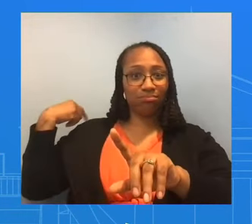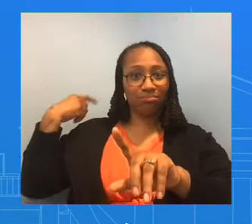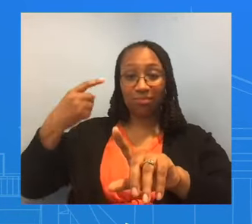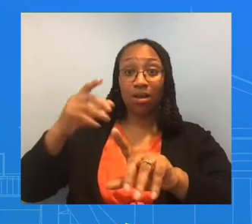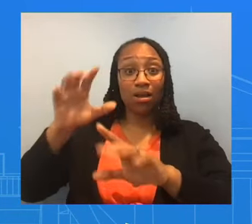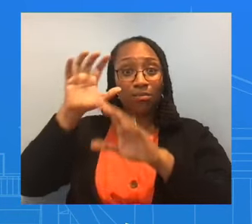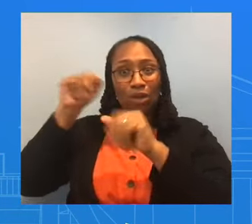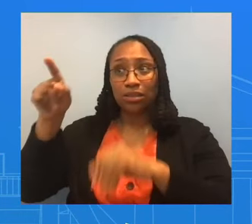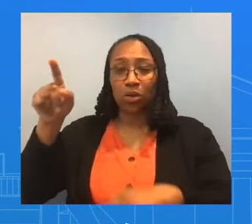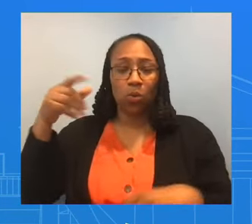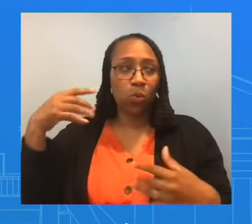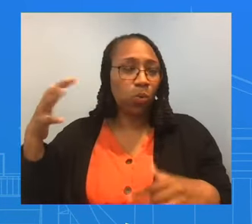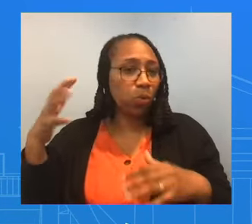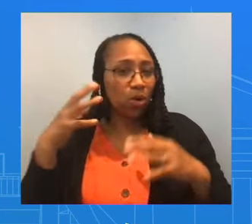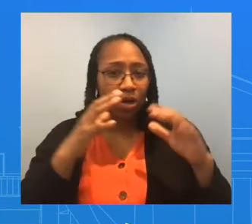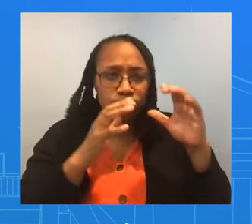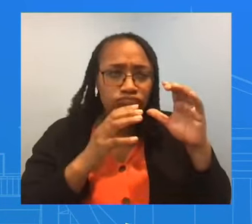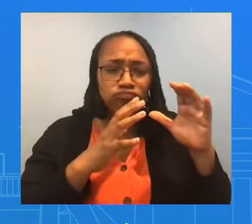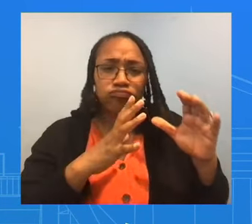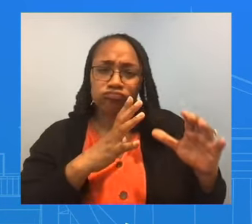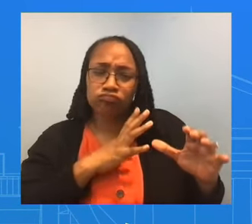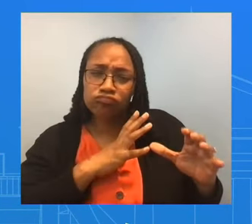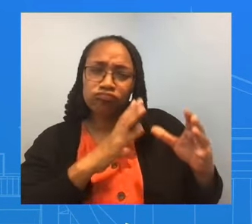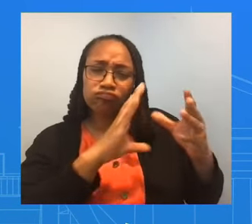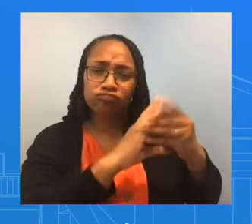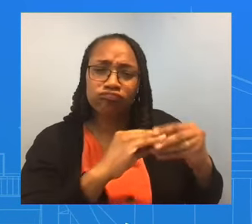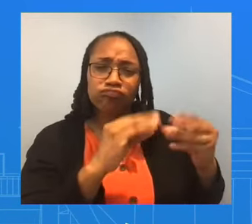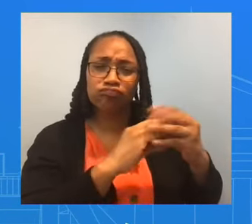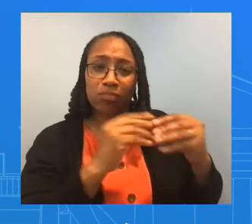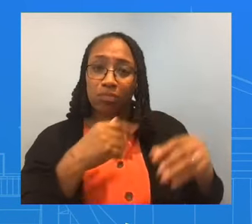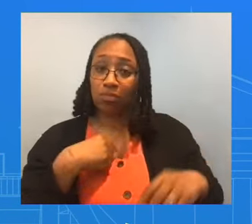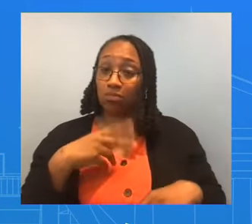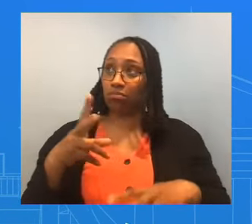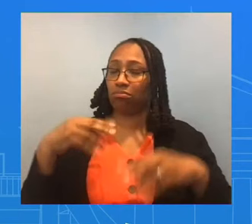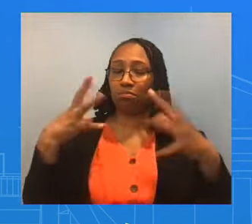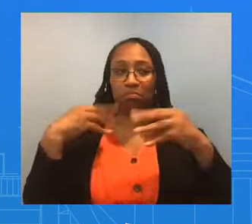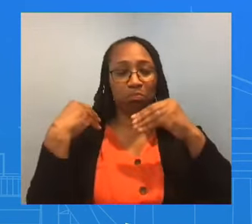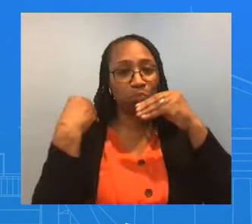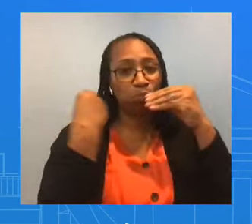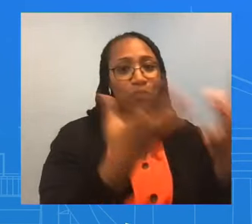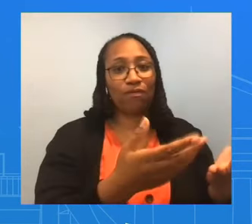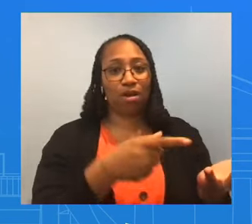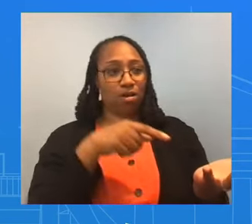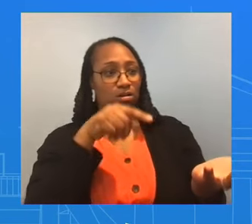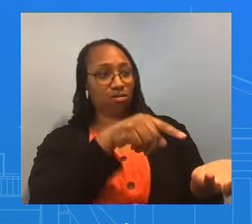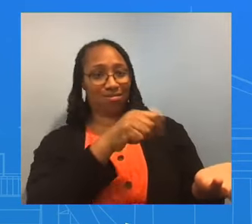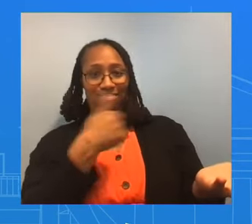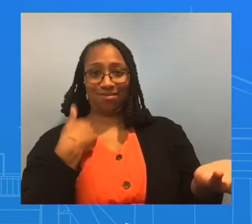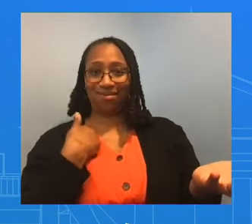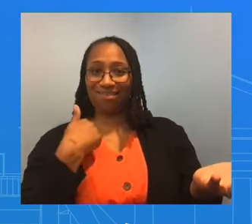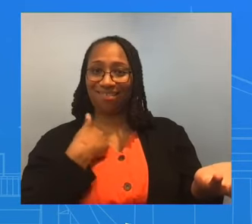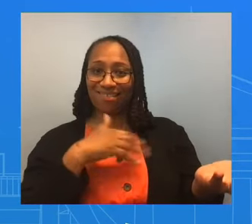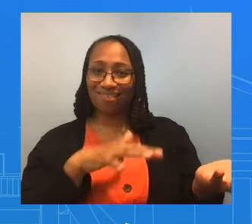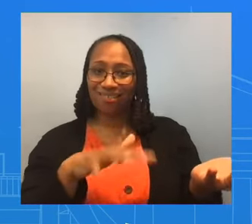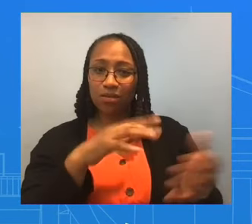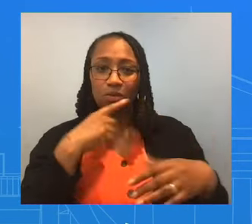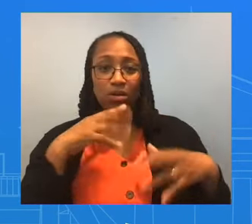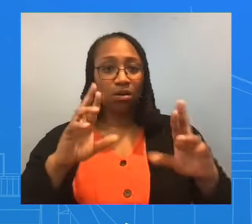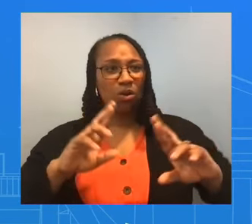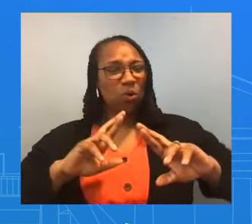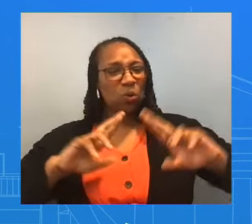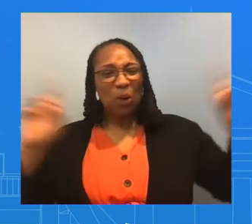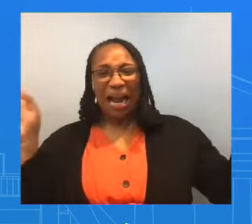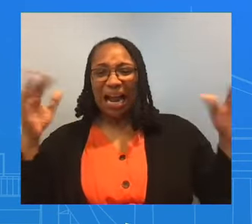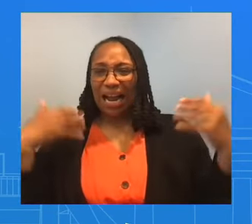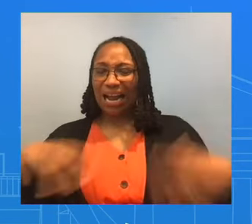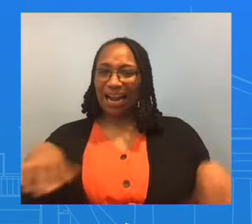certainly provided resources, personnel, firefighters, and so we are at the ready to assist if there is any